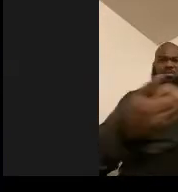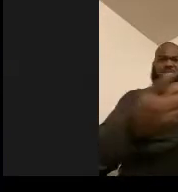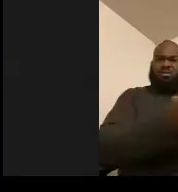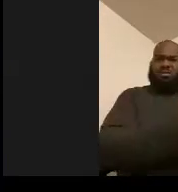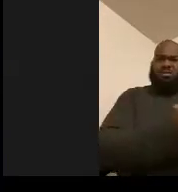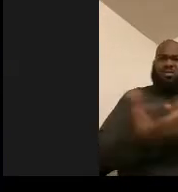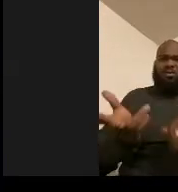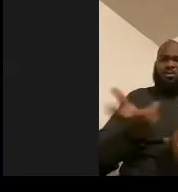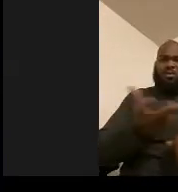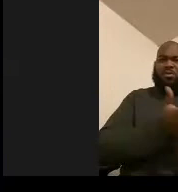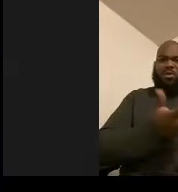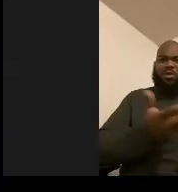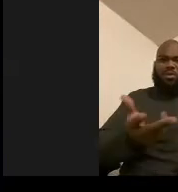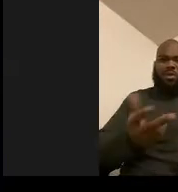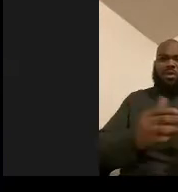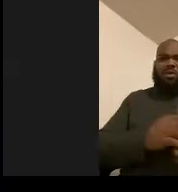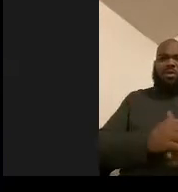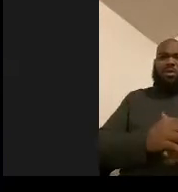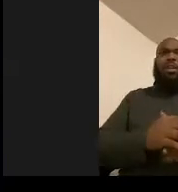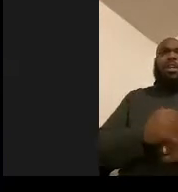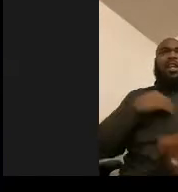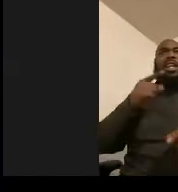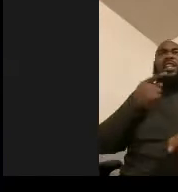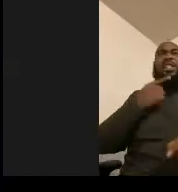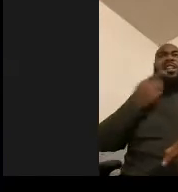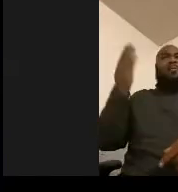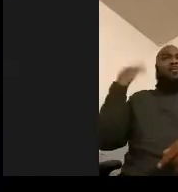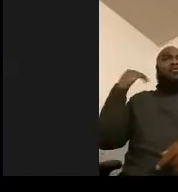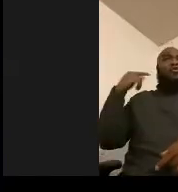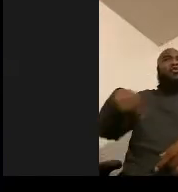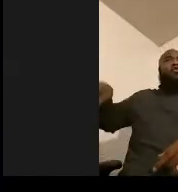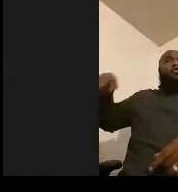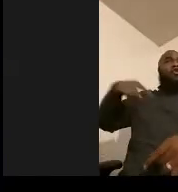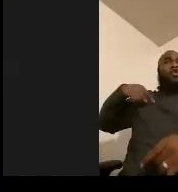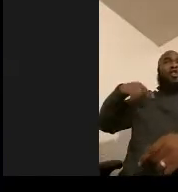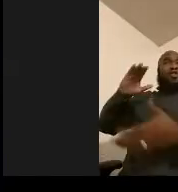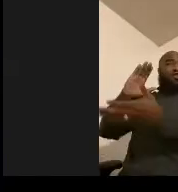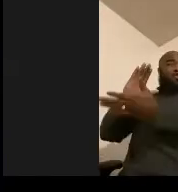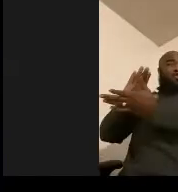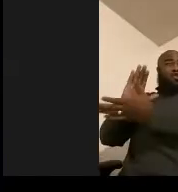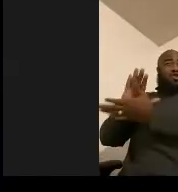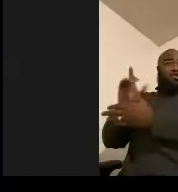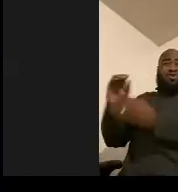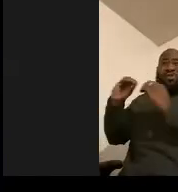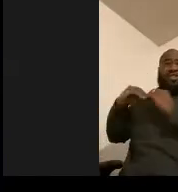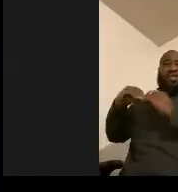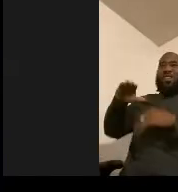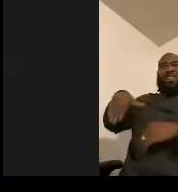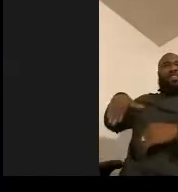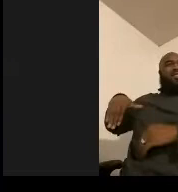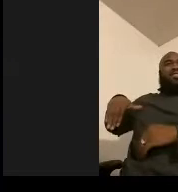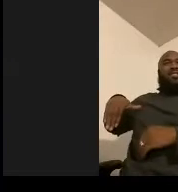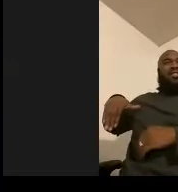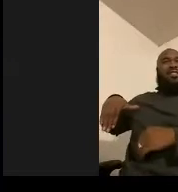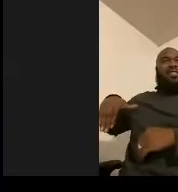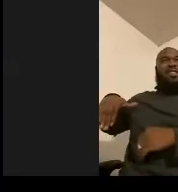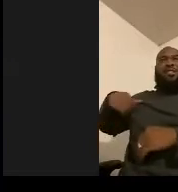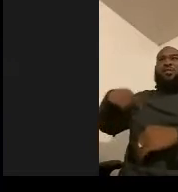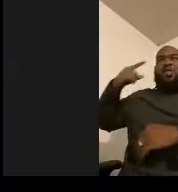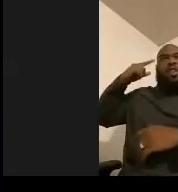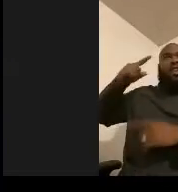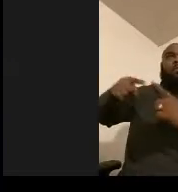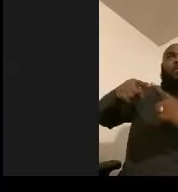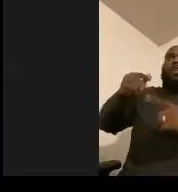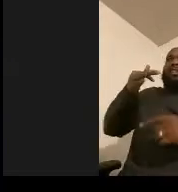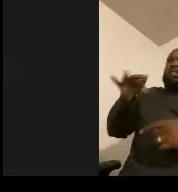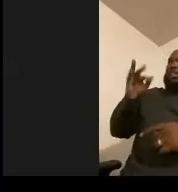them. And as I said before, this is the MLK we don't learn in school. And when we have to think about 67 and 68, his